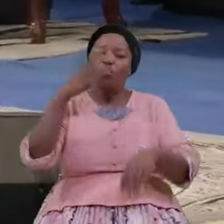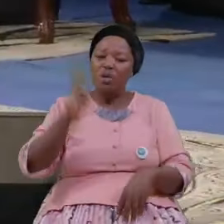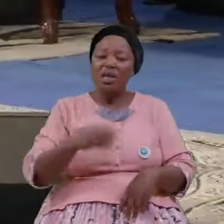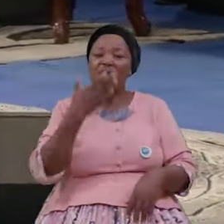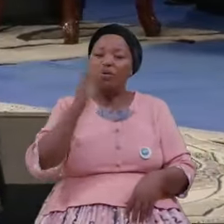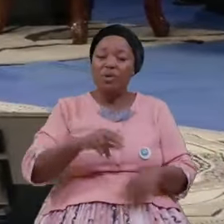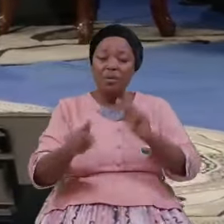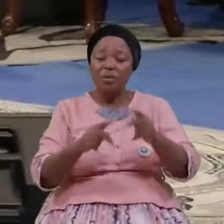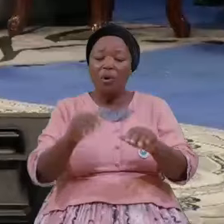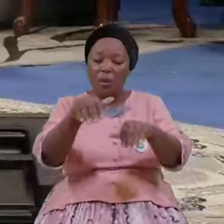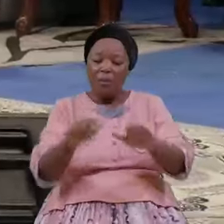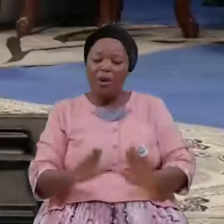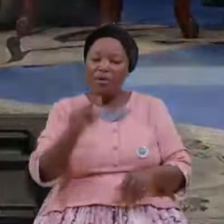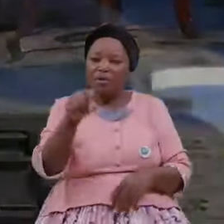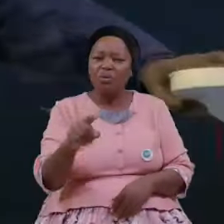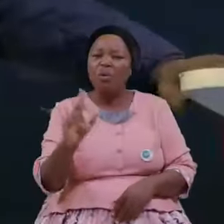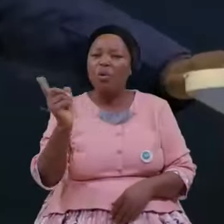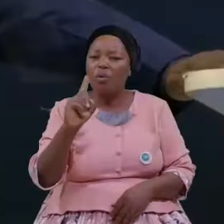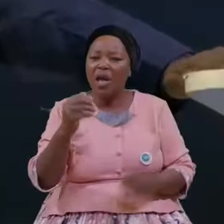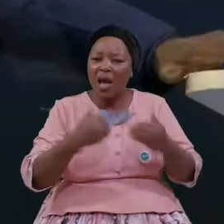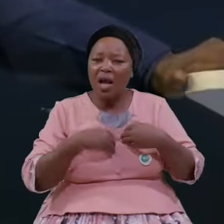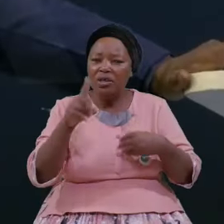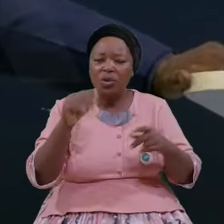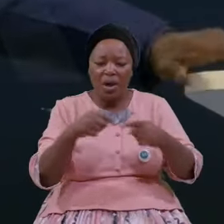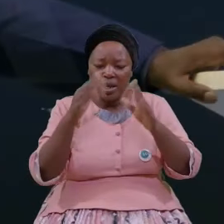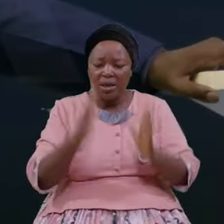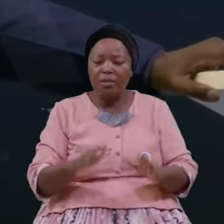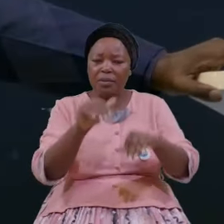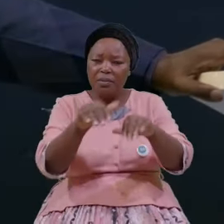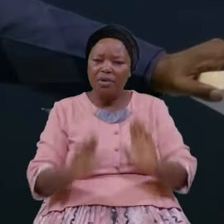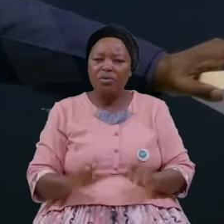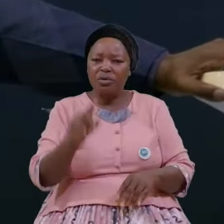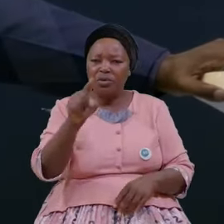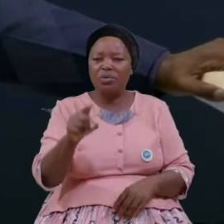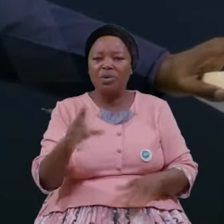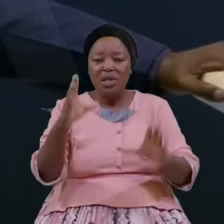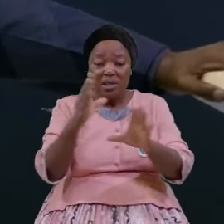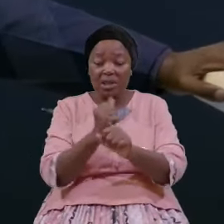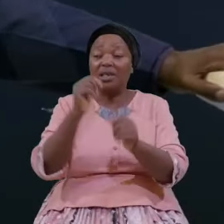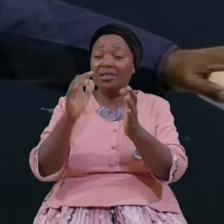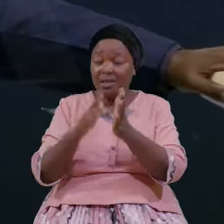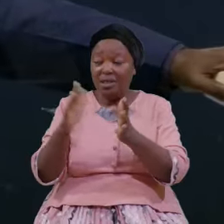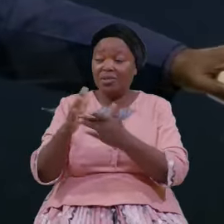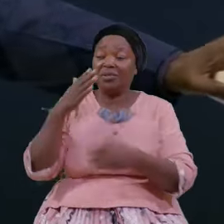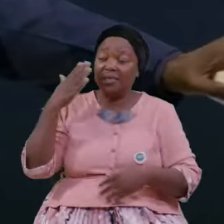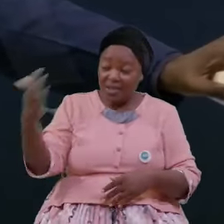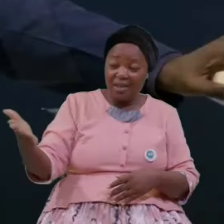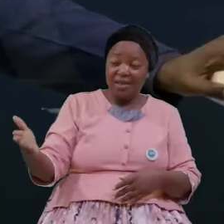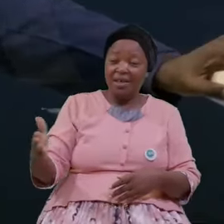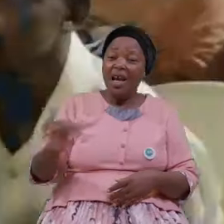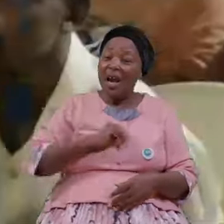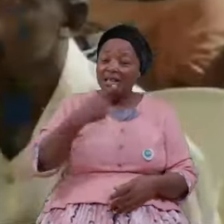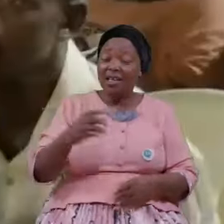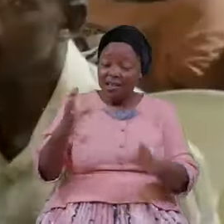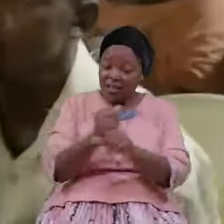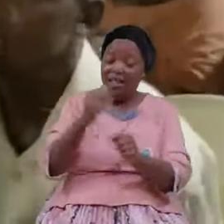has your enemy buried you? Take Jesus there. I said, take Jesus